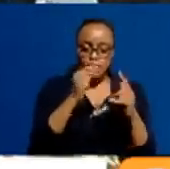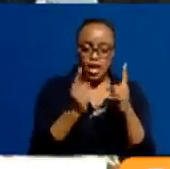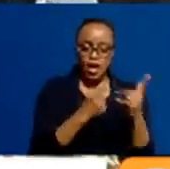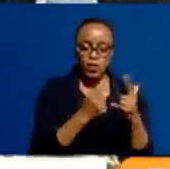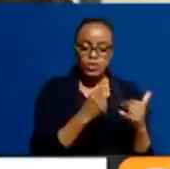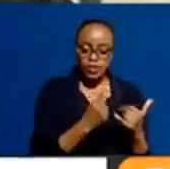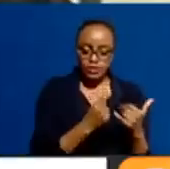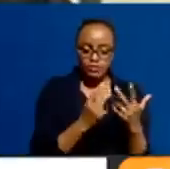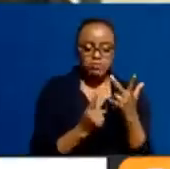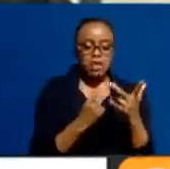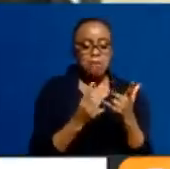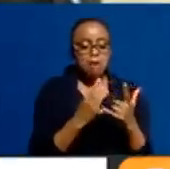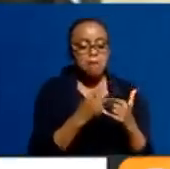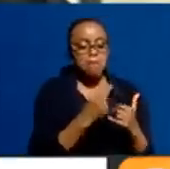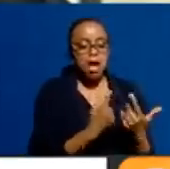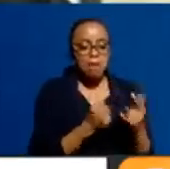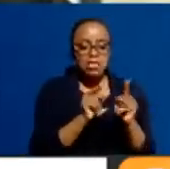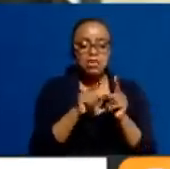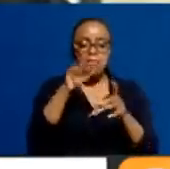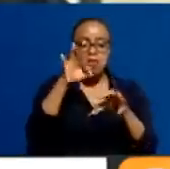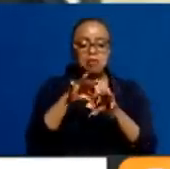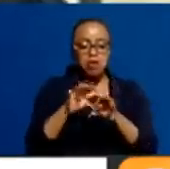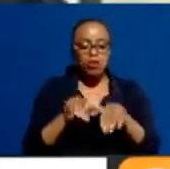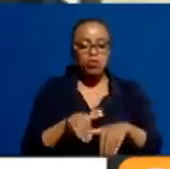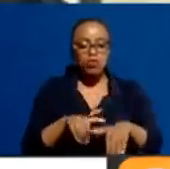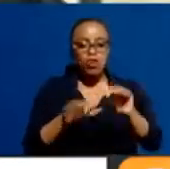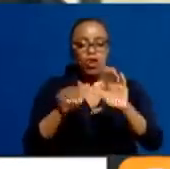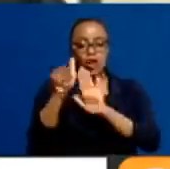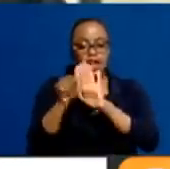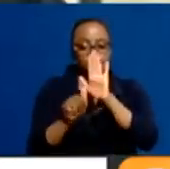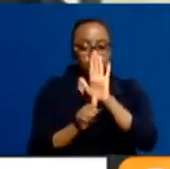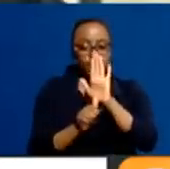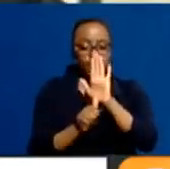counted as cast in accordance with Article